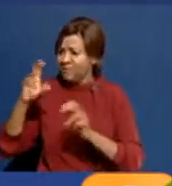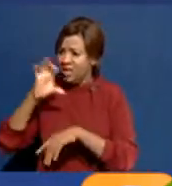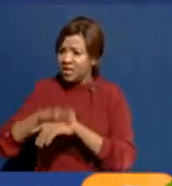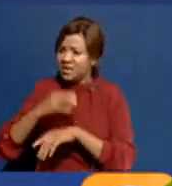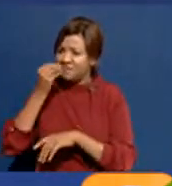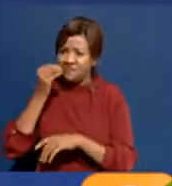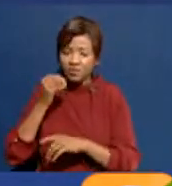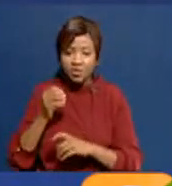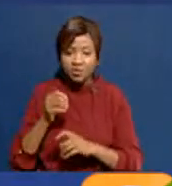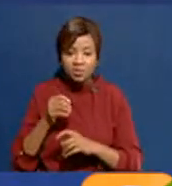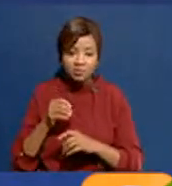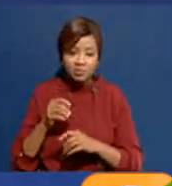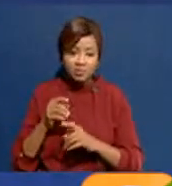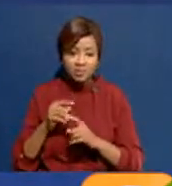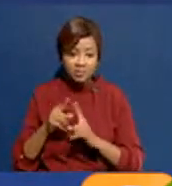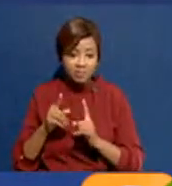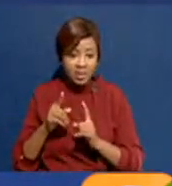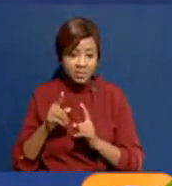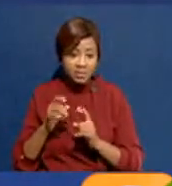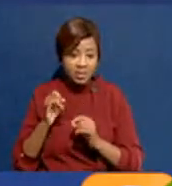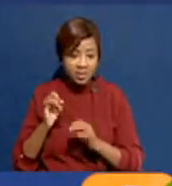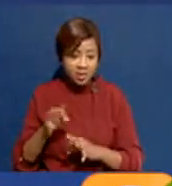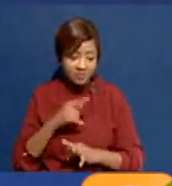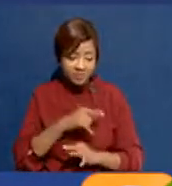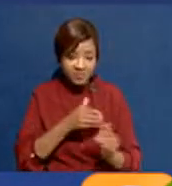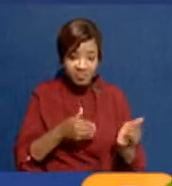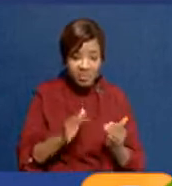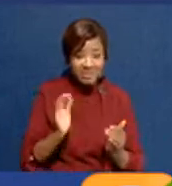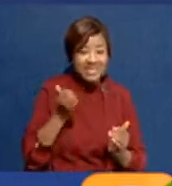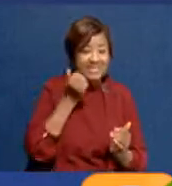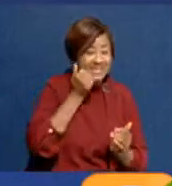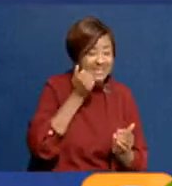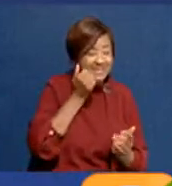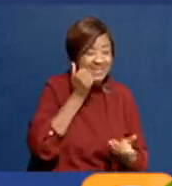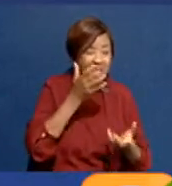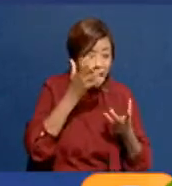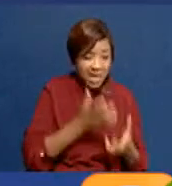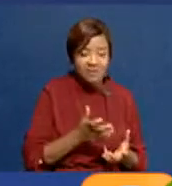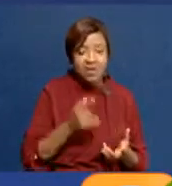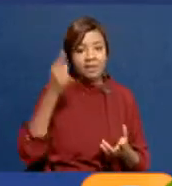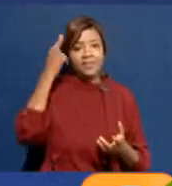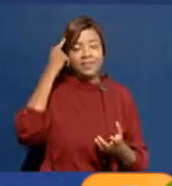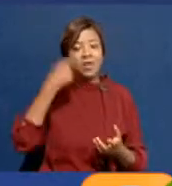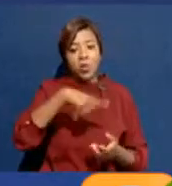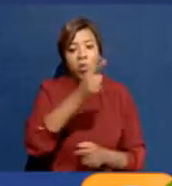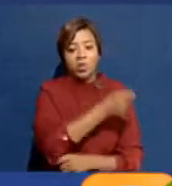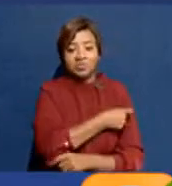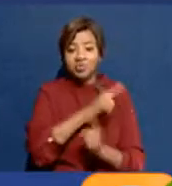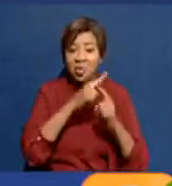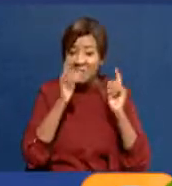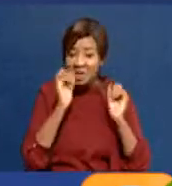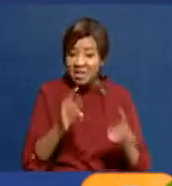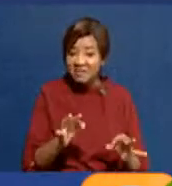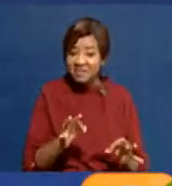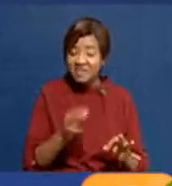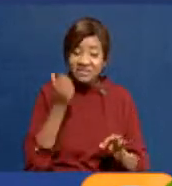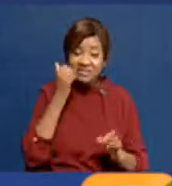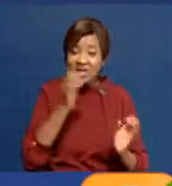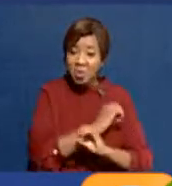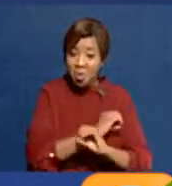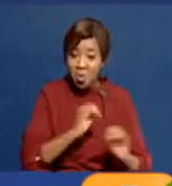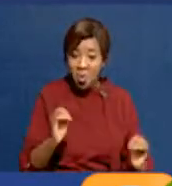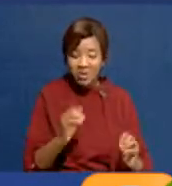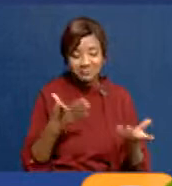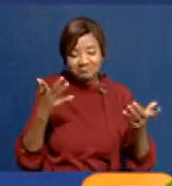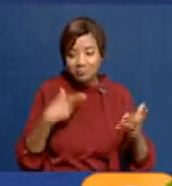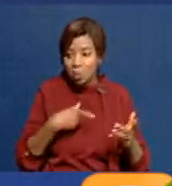sick, you will not think of going to the hospital. Then you go to the place where you're looking for the food, you'll stay there up to lunchtime. Again, you won't come